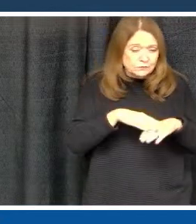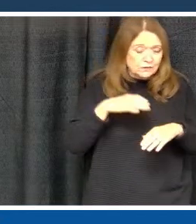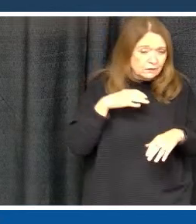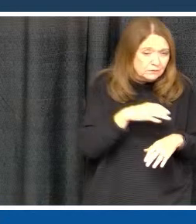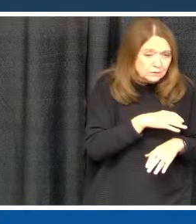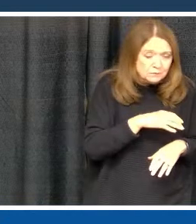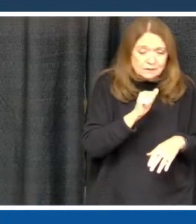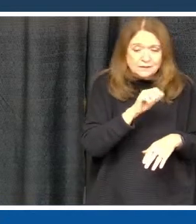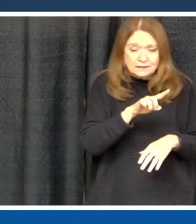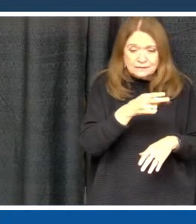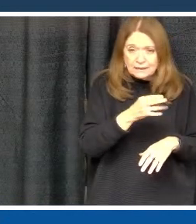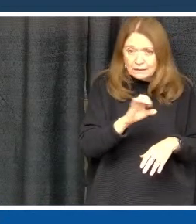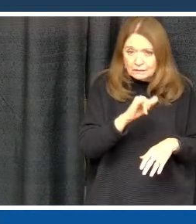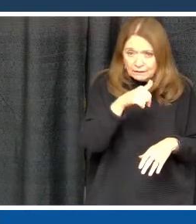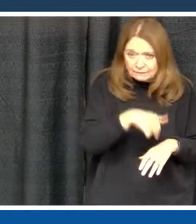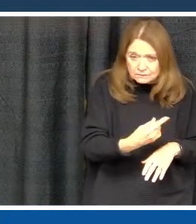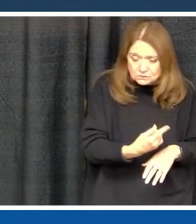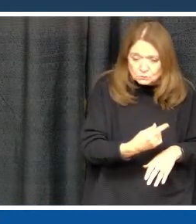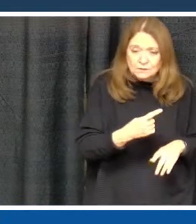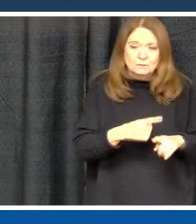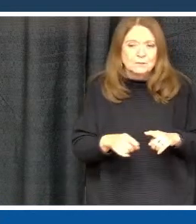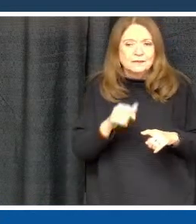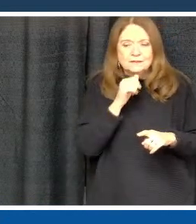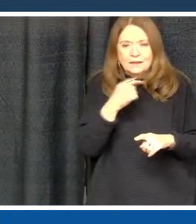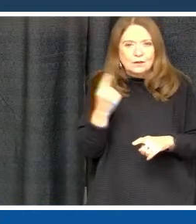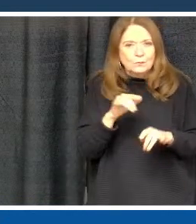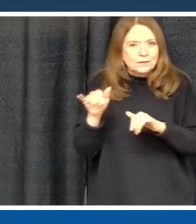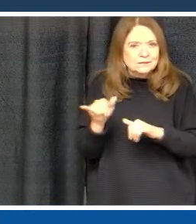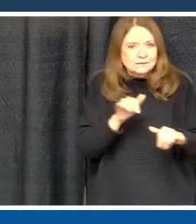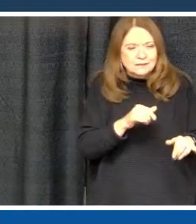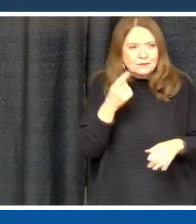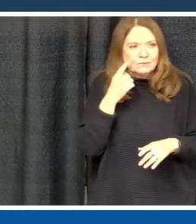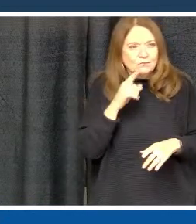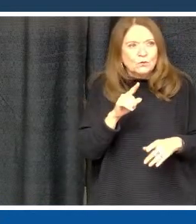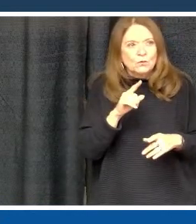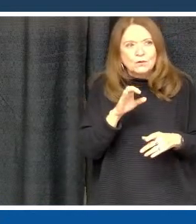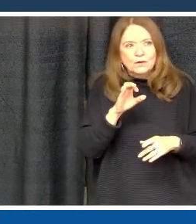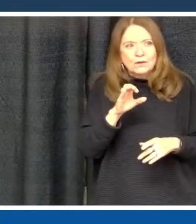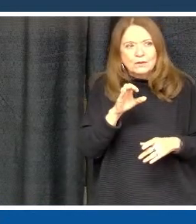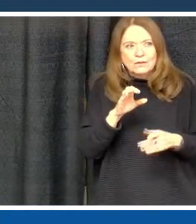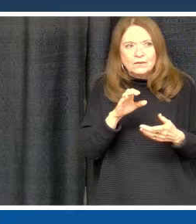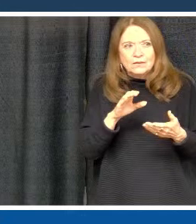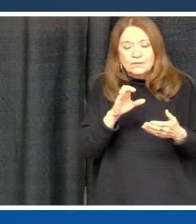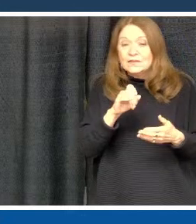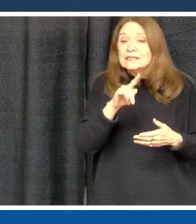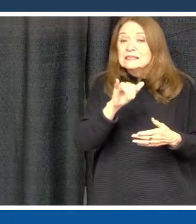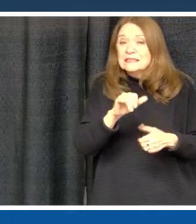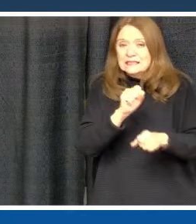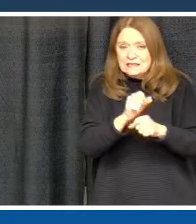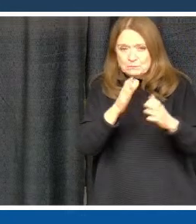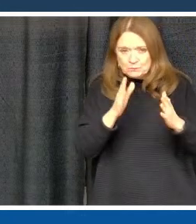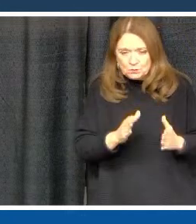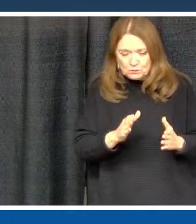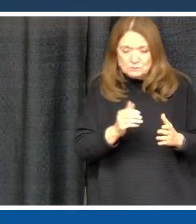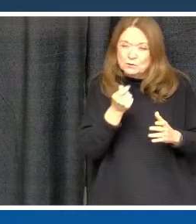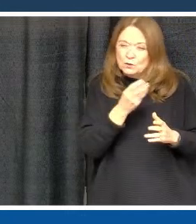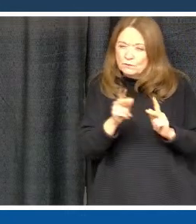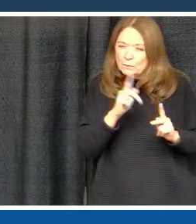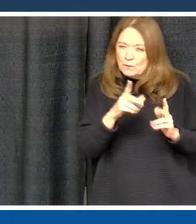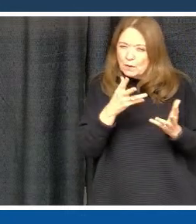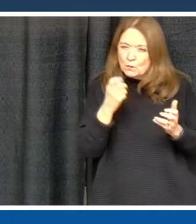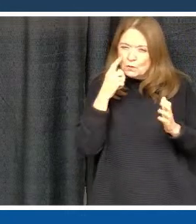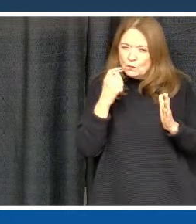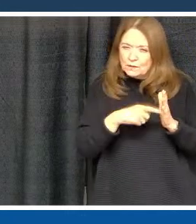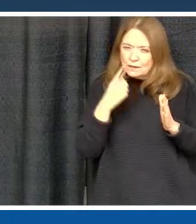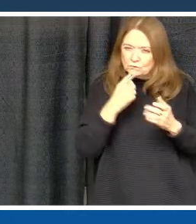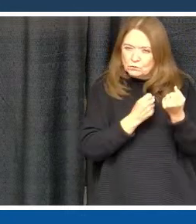one. The same can't always be said for the city employees that support us, though. Before I get started, there are a few people that I need to recognize for their support